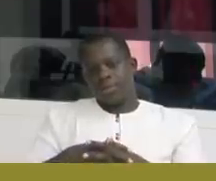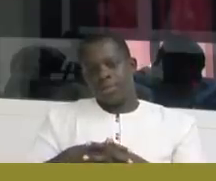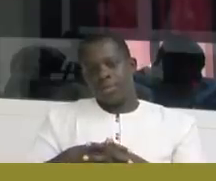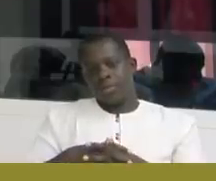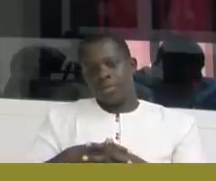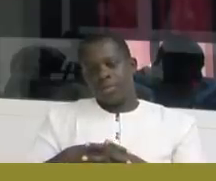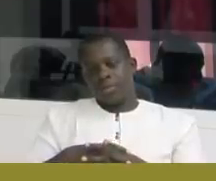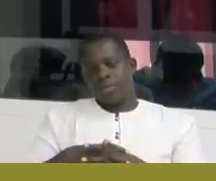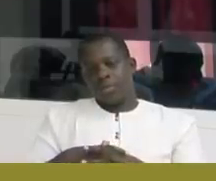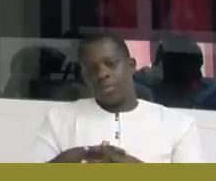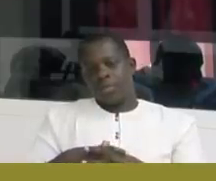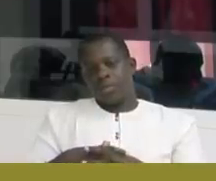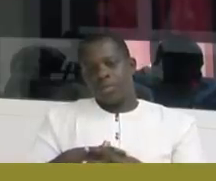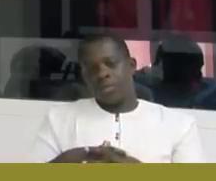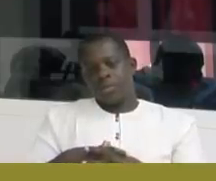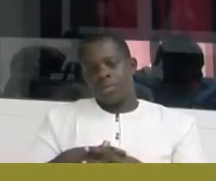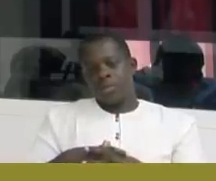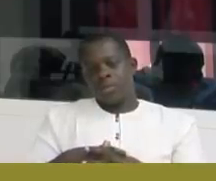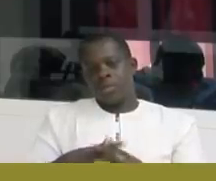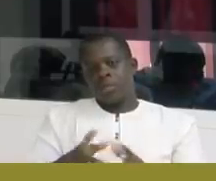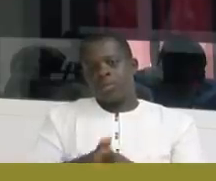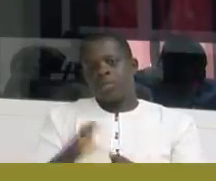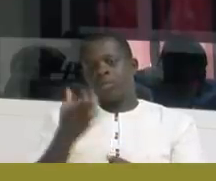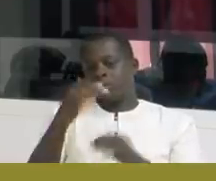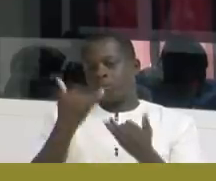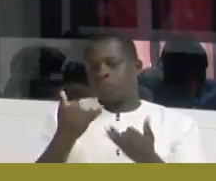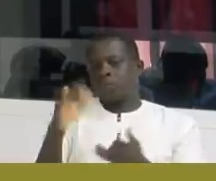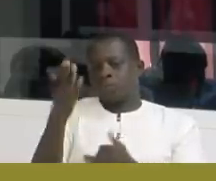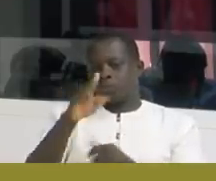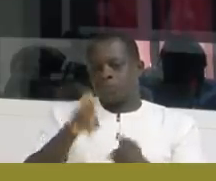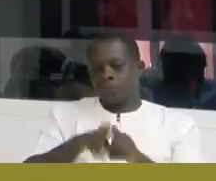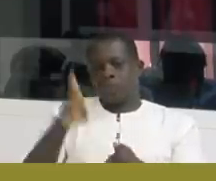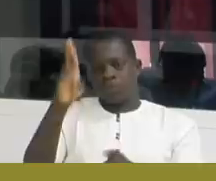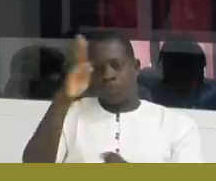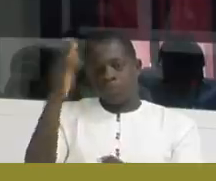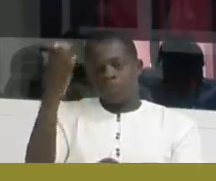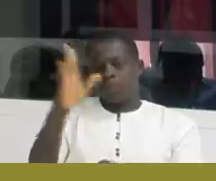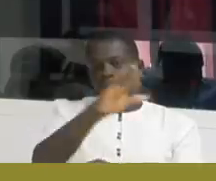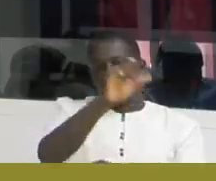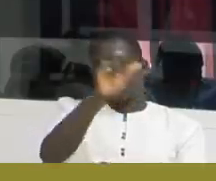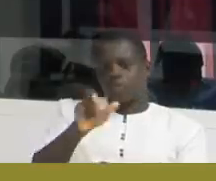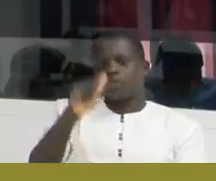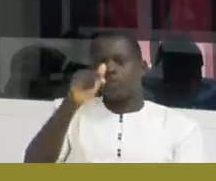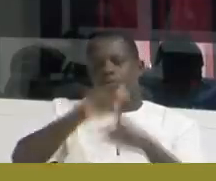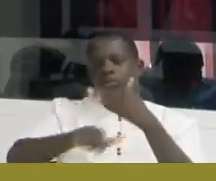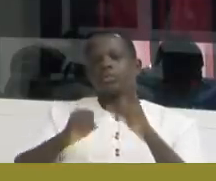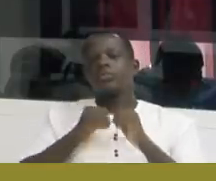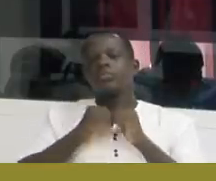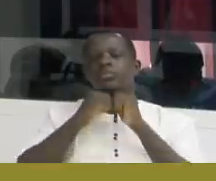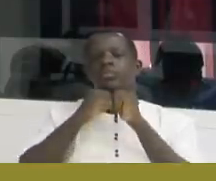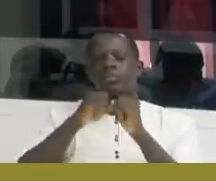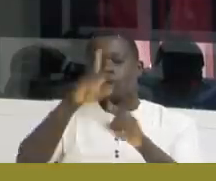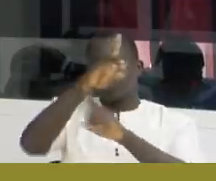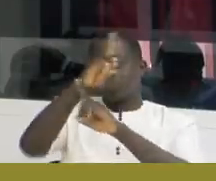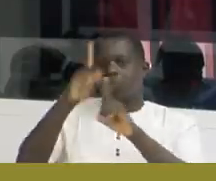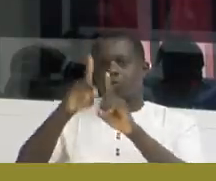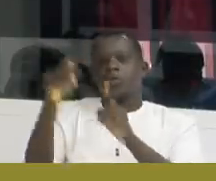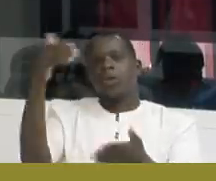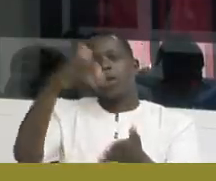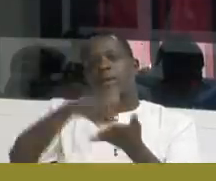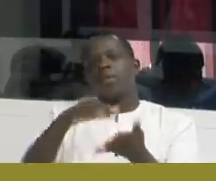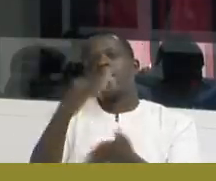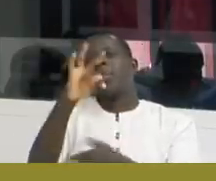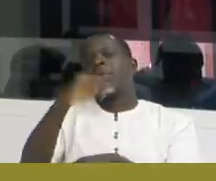wouldn't that be a reasonable conclusion for anybody in Sana's position to arrive at? If I was in Sana's